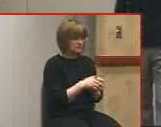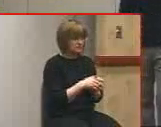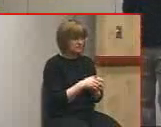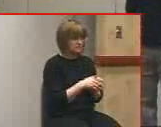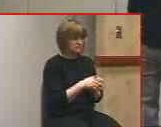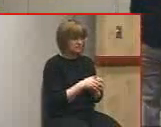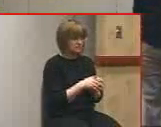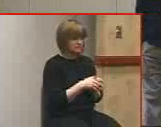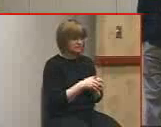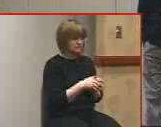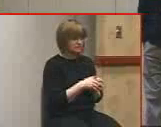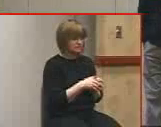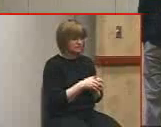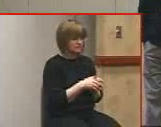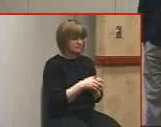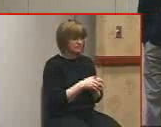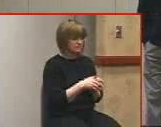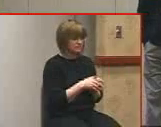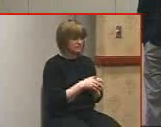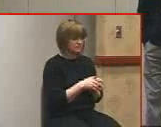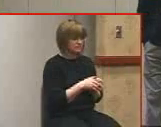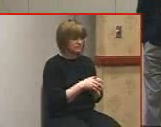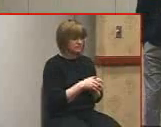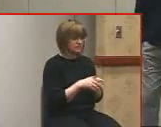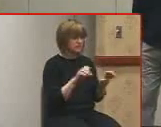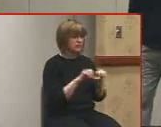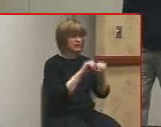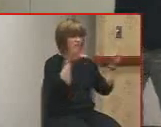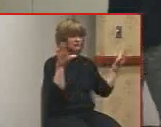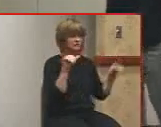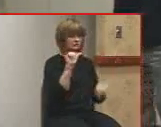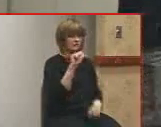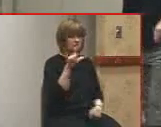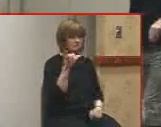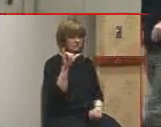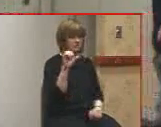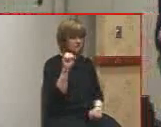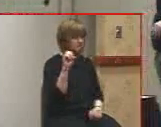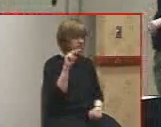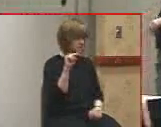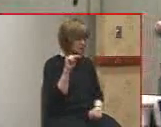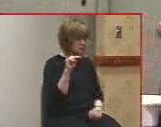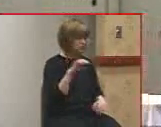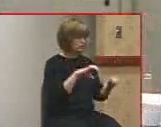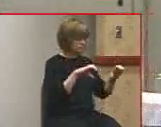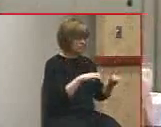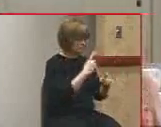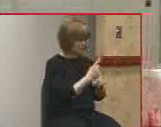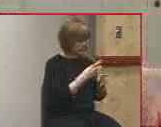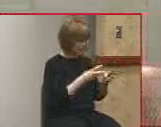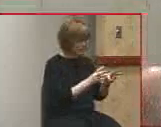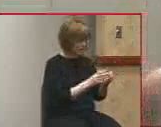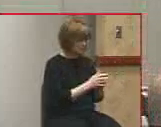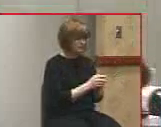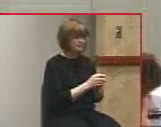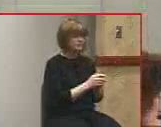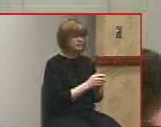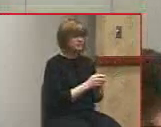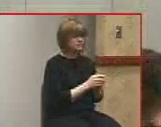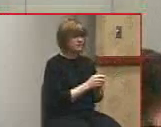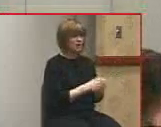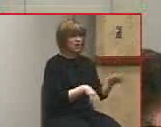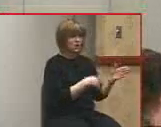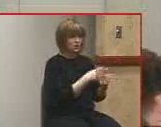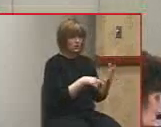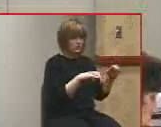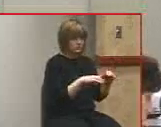Pretty obvious with Allison what we're going to do when she does it the right way. What are you going to do when she